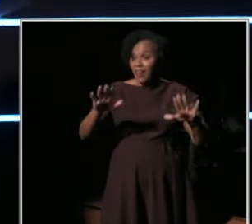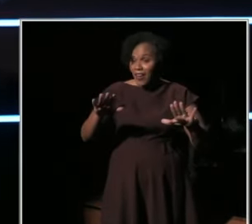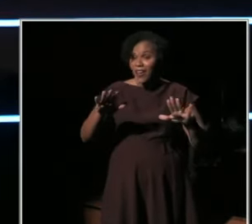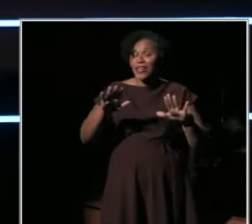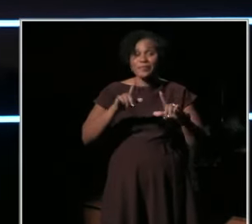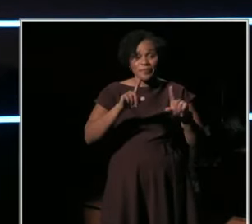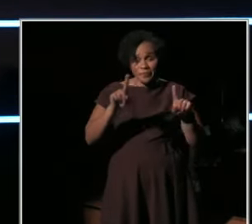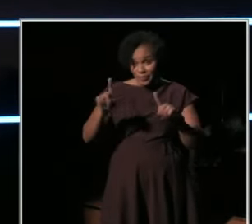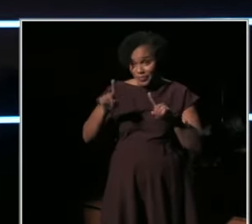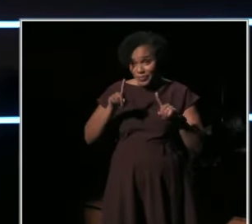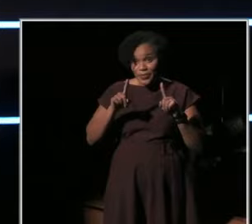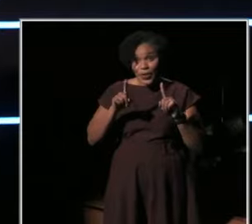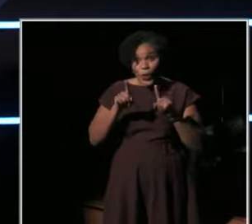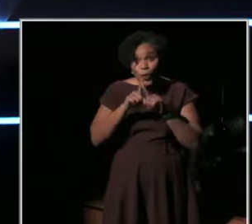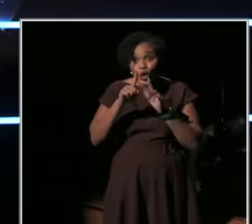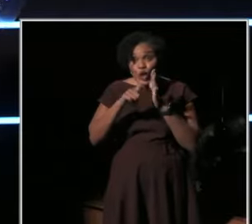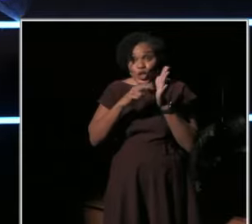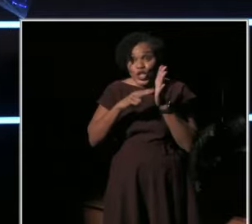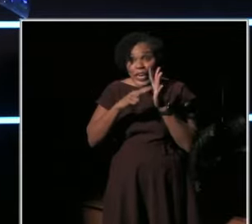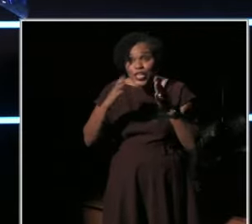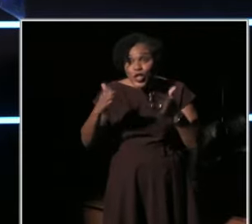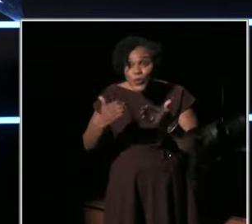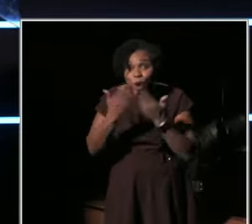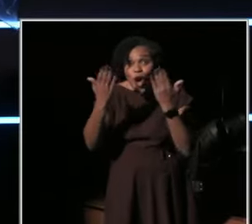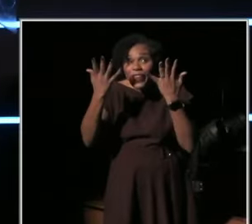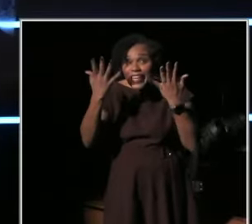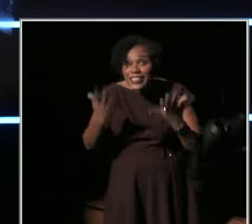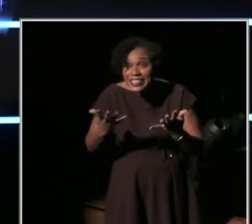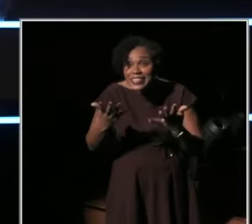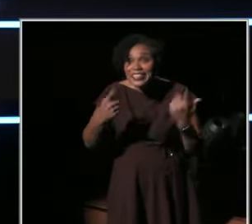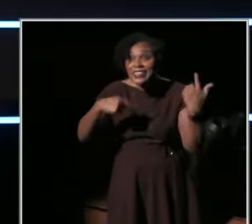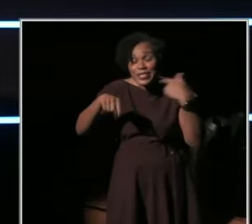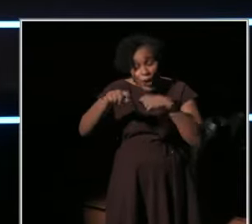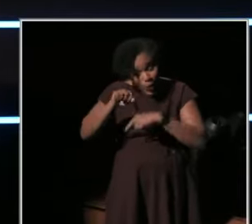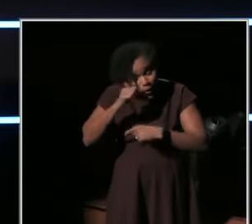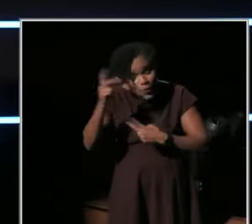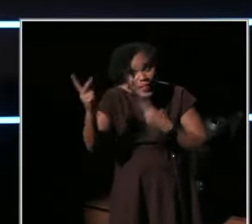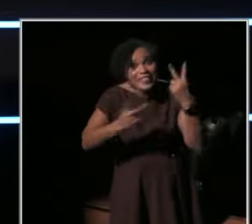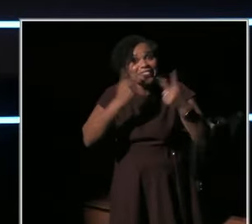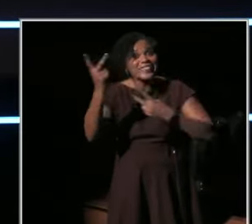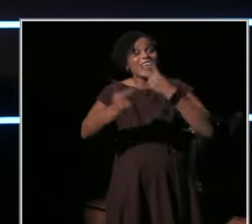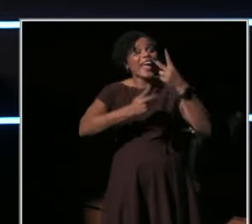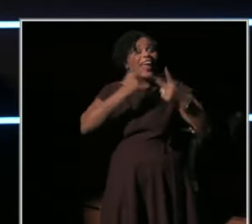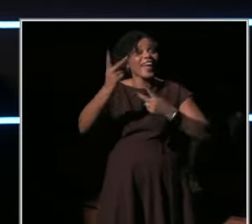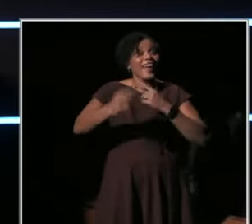Also, it's Jane's birthday today, so we're going to sing.